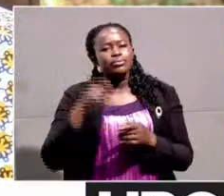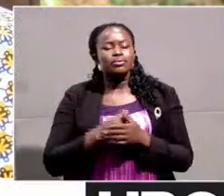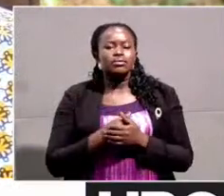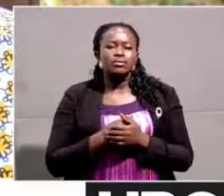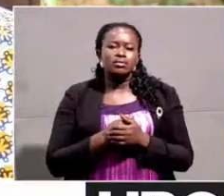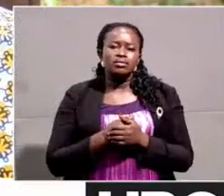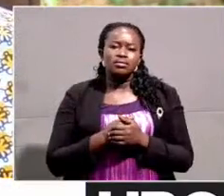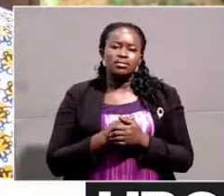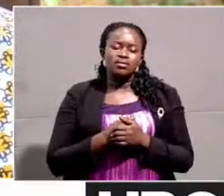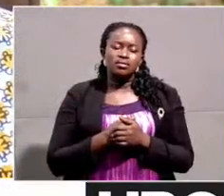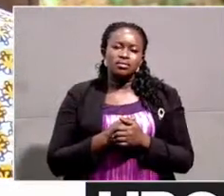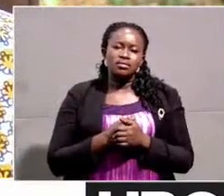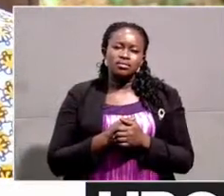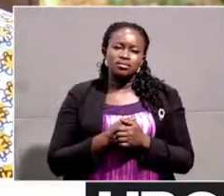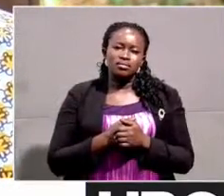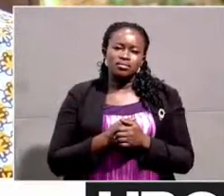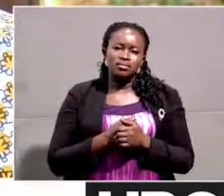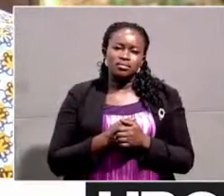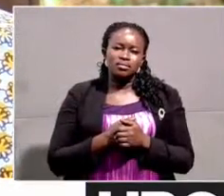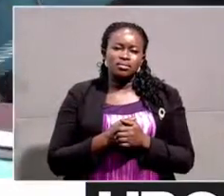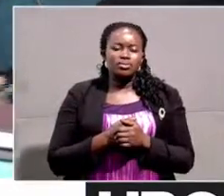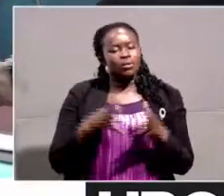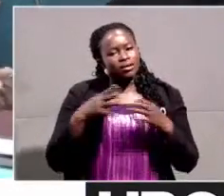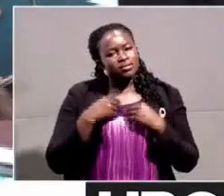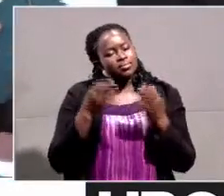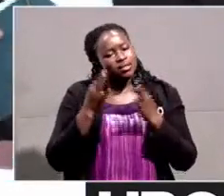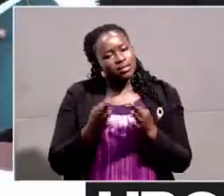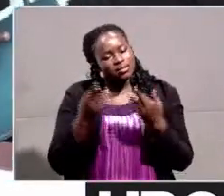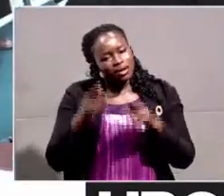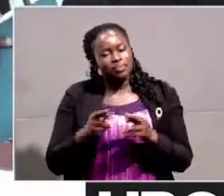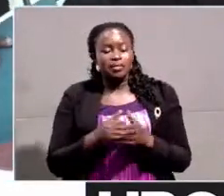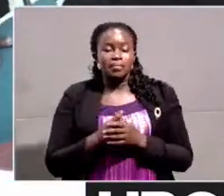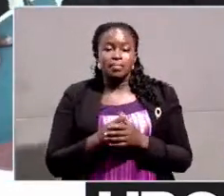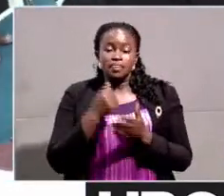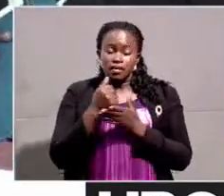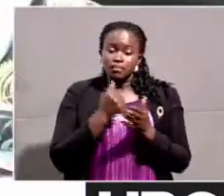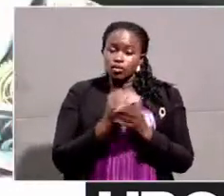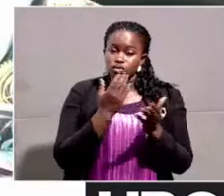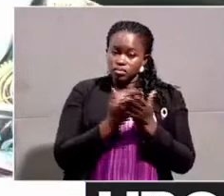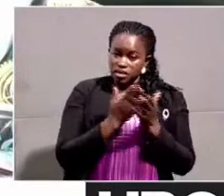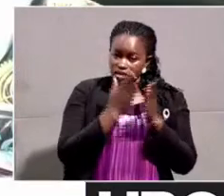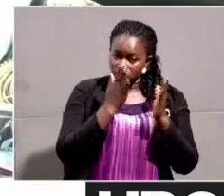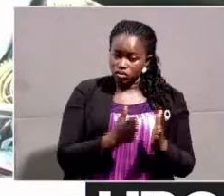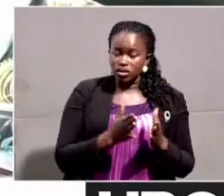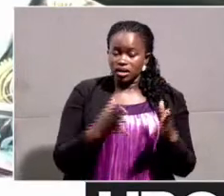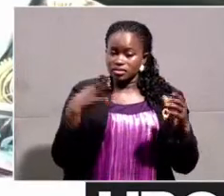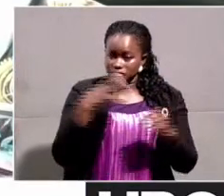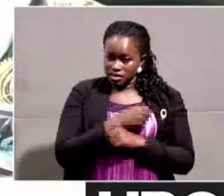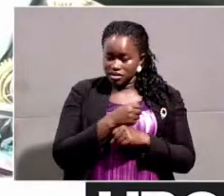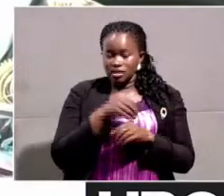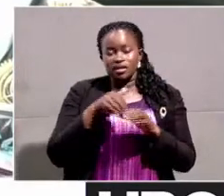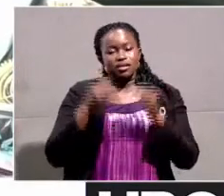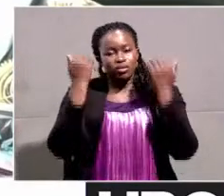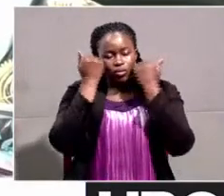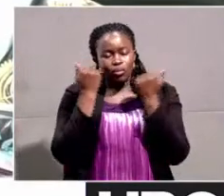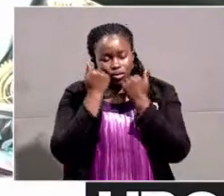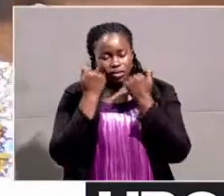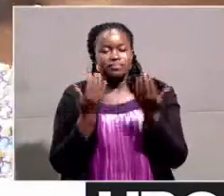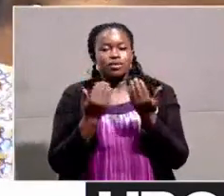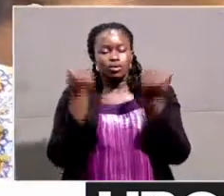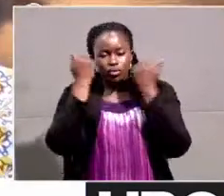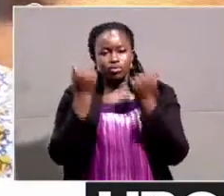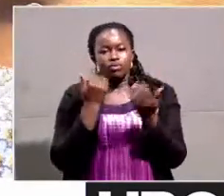can let these things happen? Following the absence of the petitioners in court in the last court sitting, Court of Appeal has